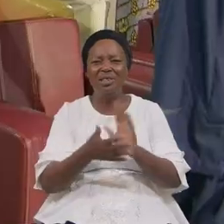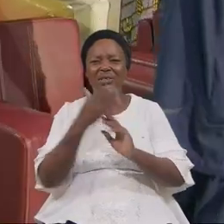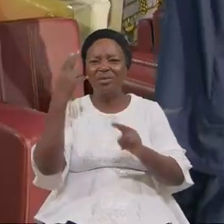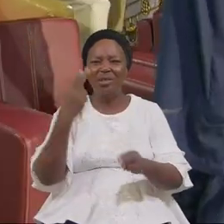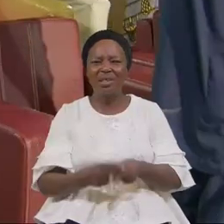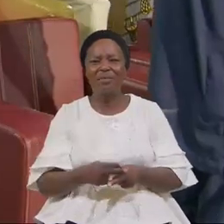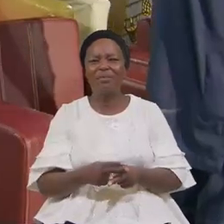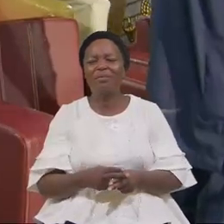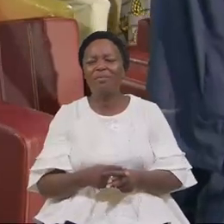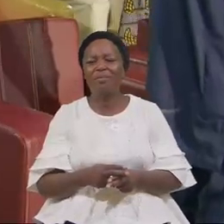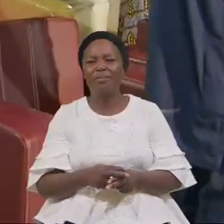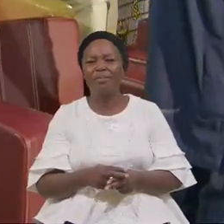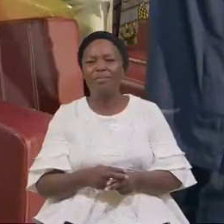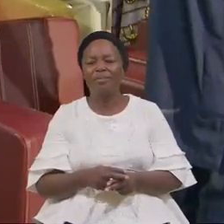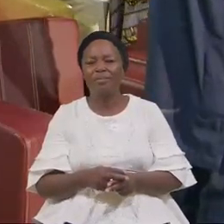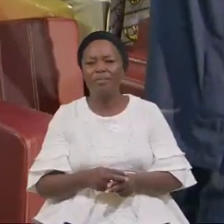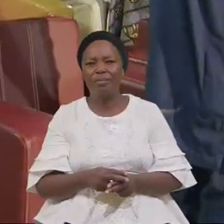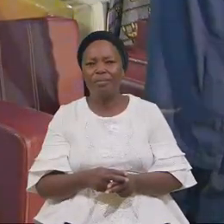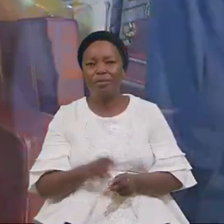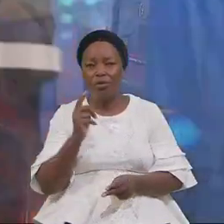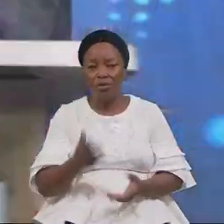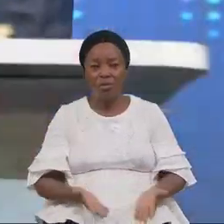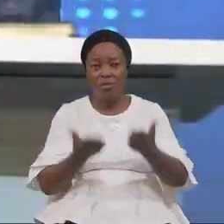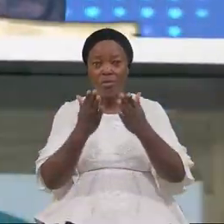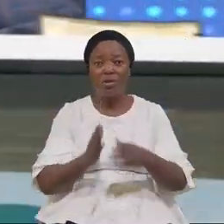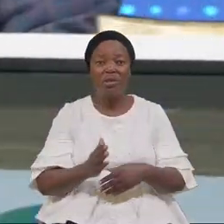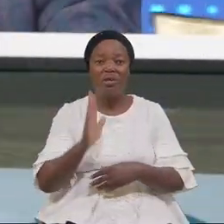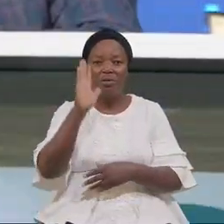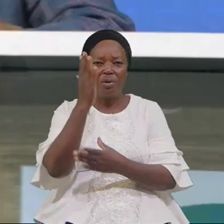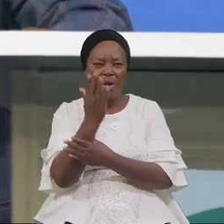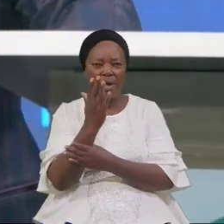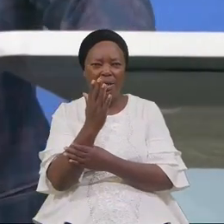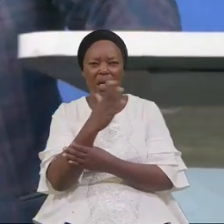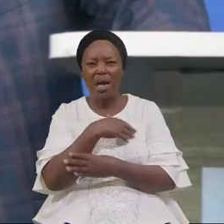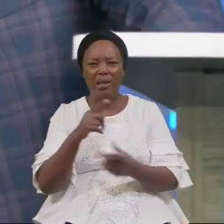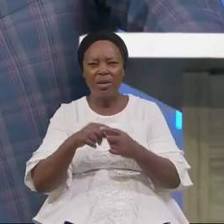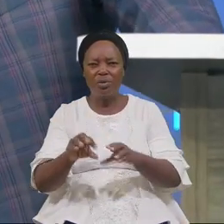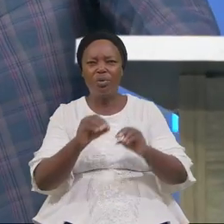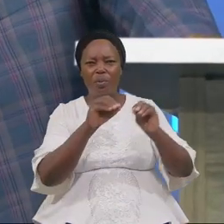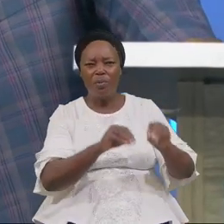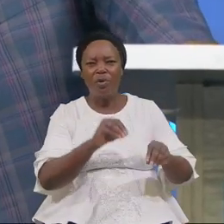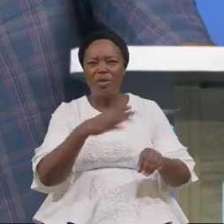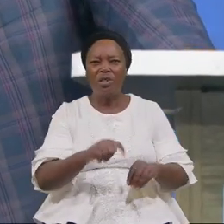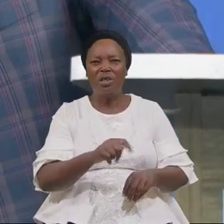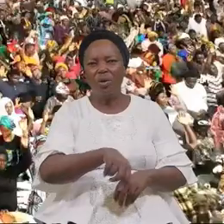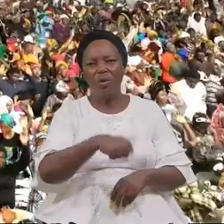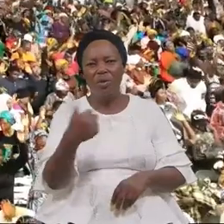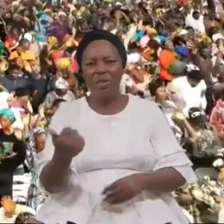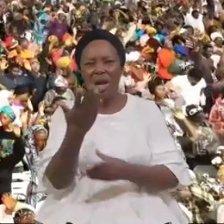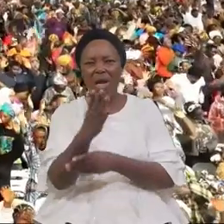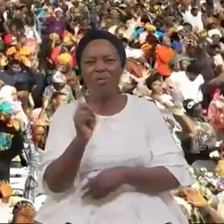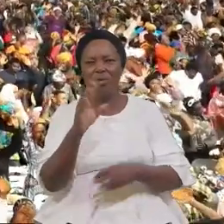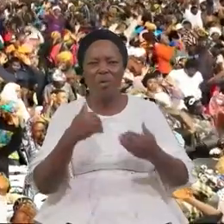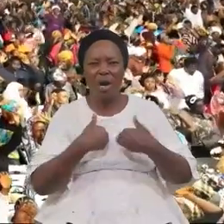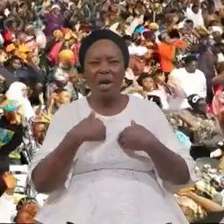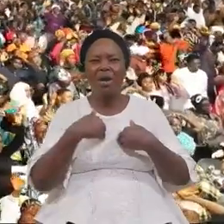name. You raise up your hand and you lay the other hand where you have